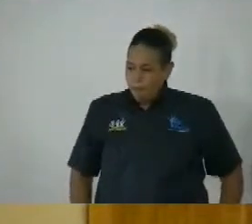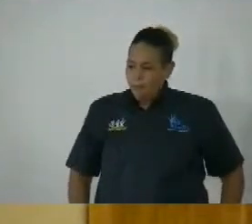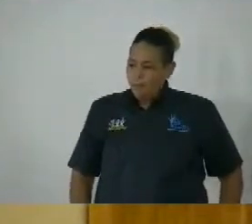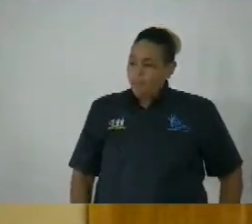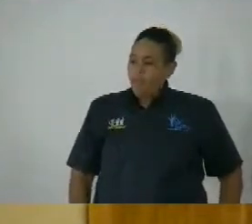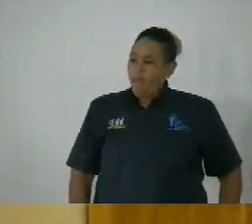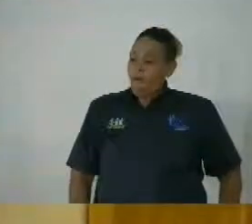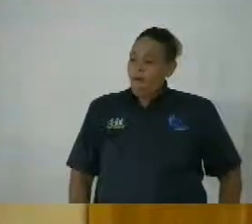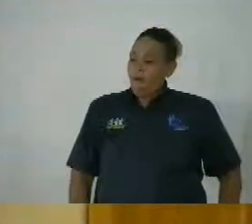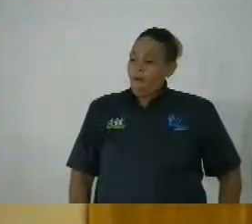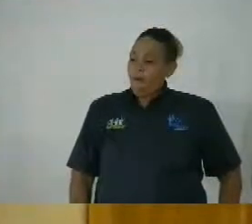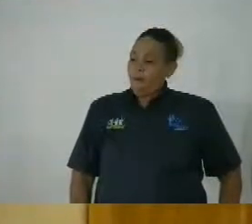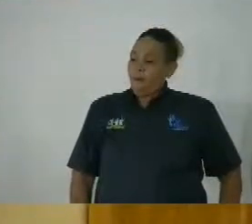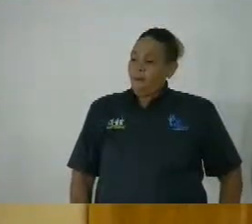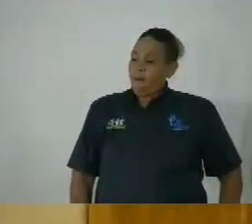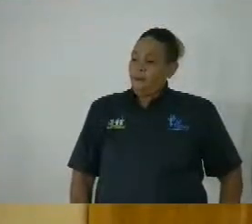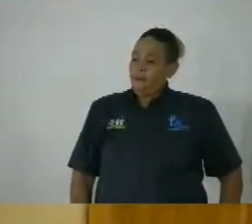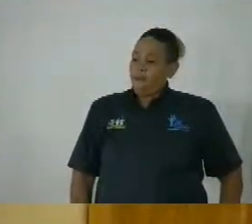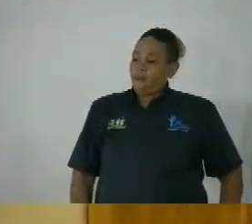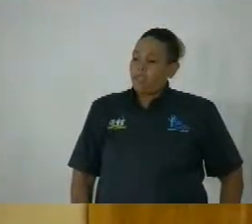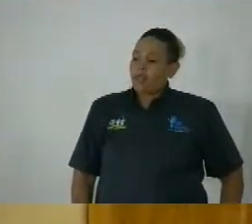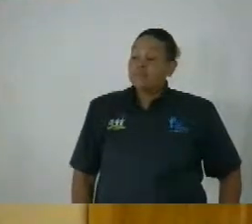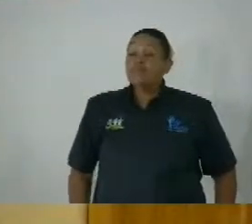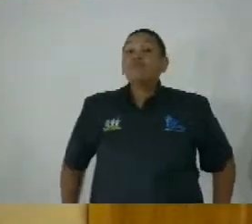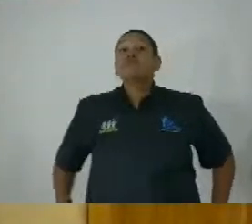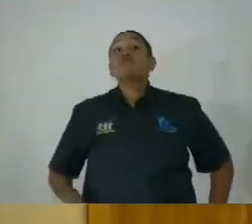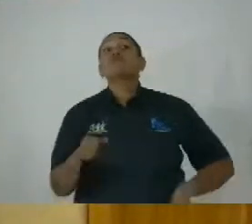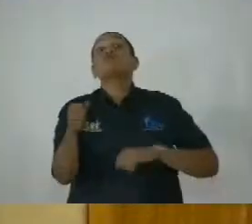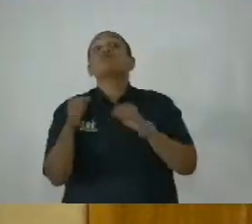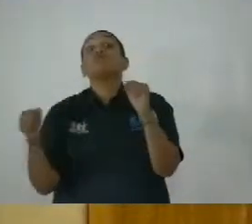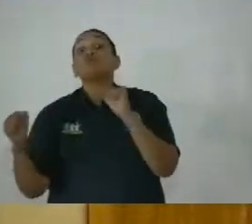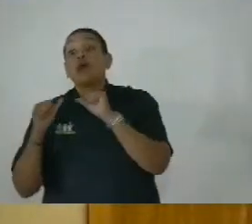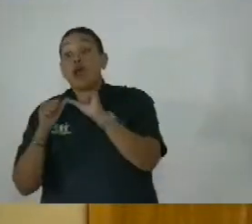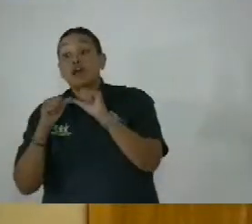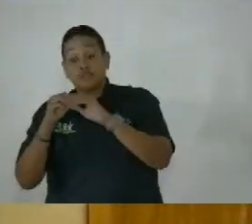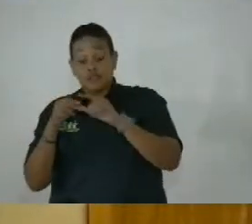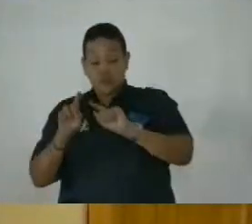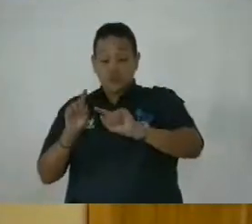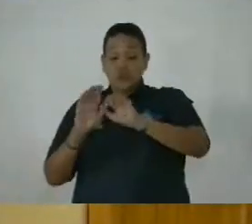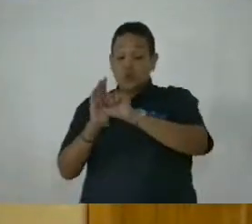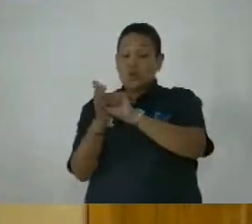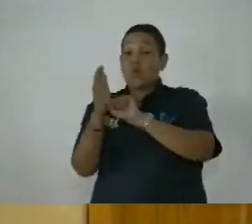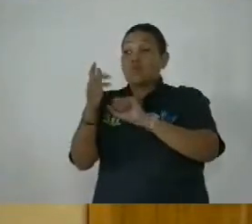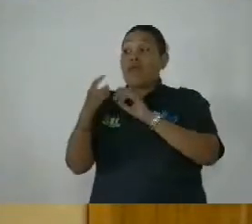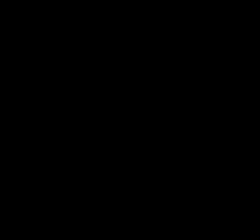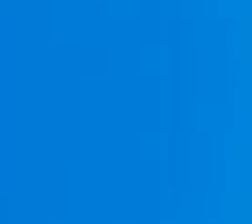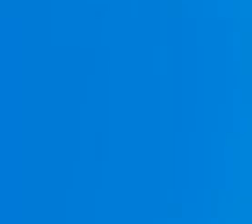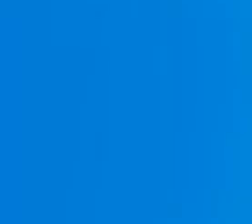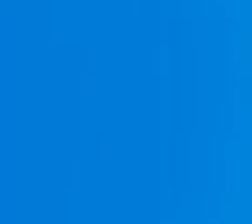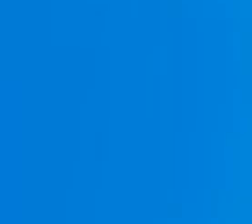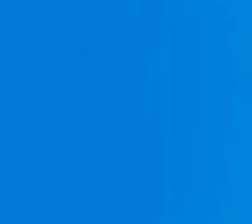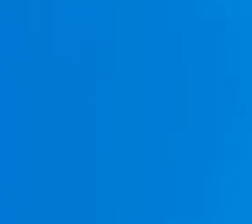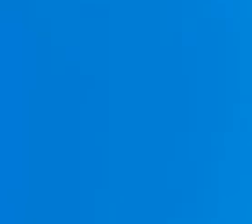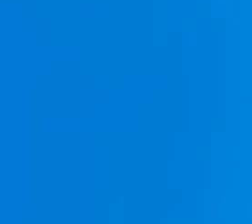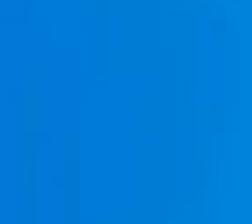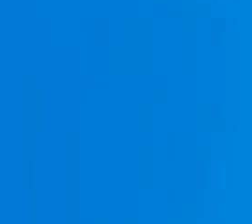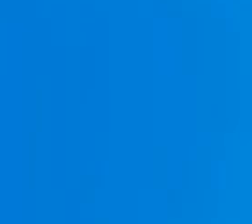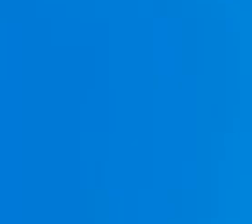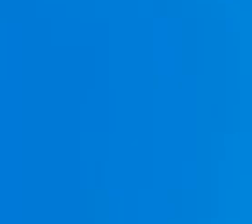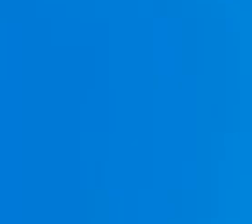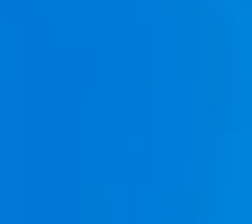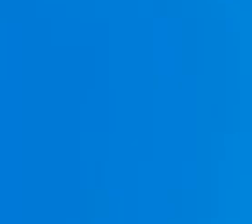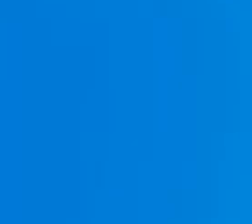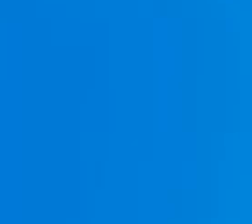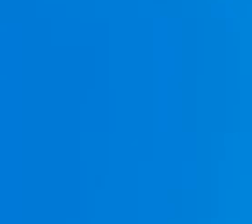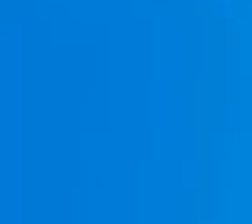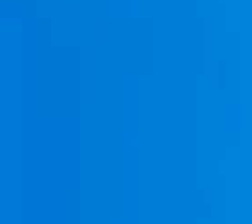Madam Speaker, the members, recruitment continued even during COVID. We released Camp Berlin.